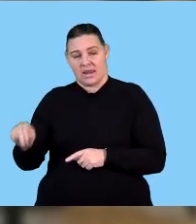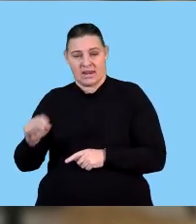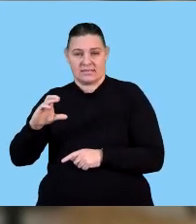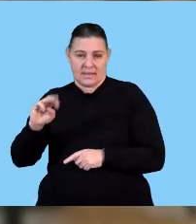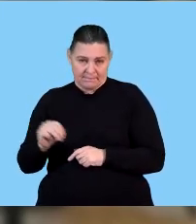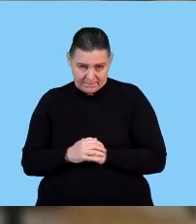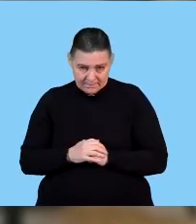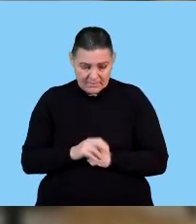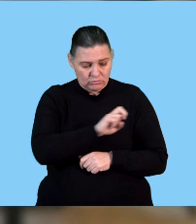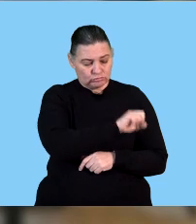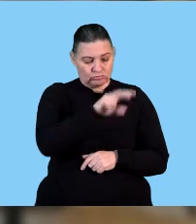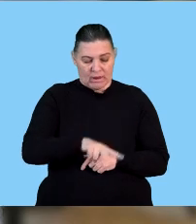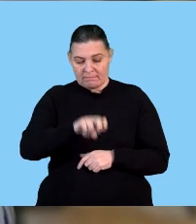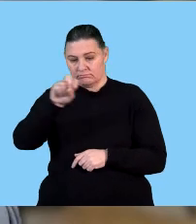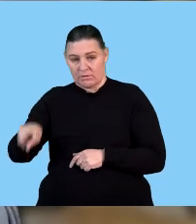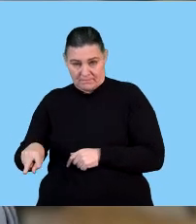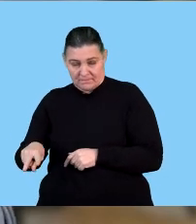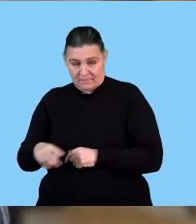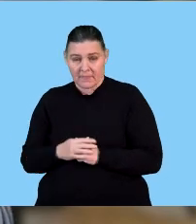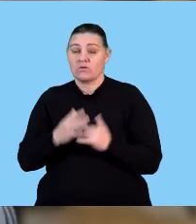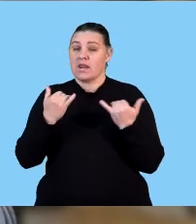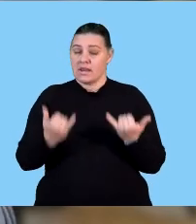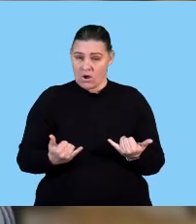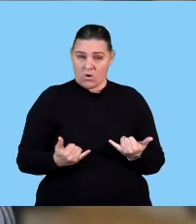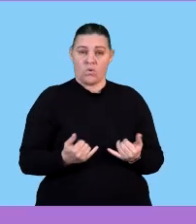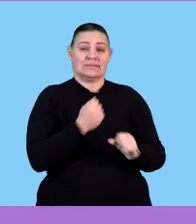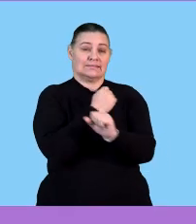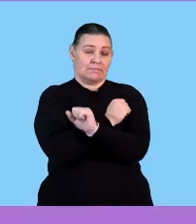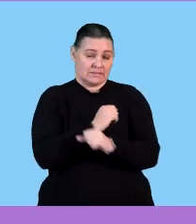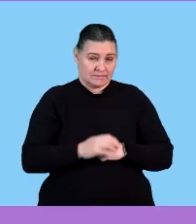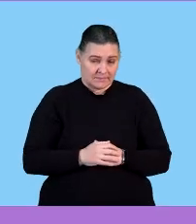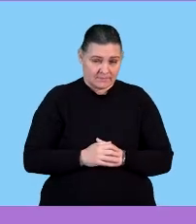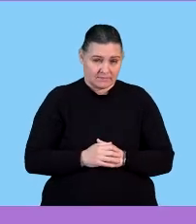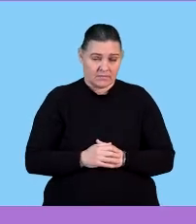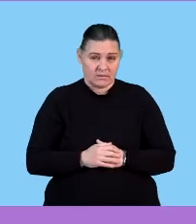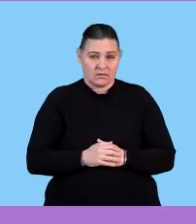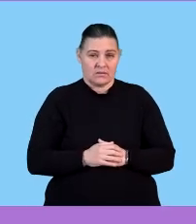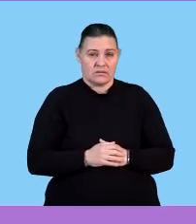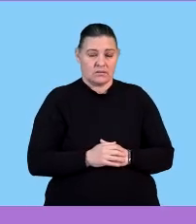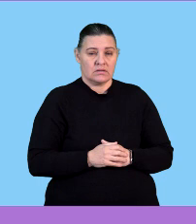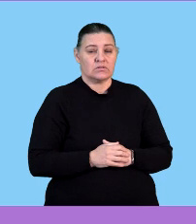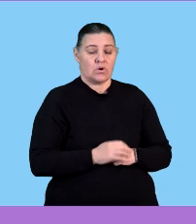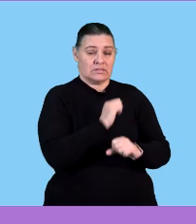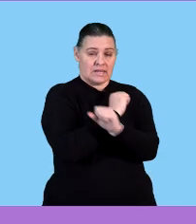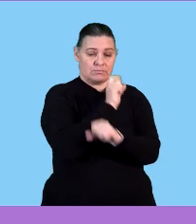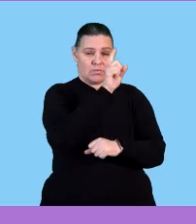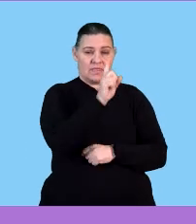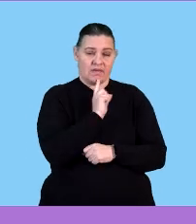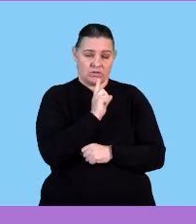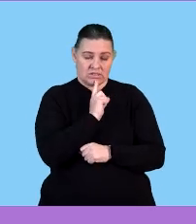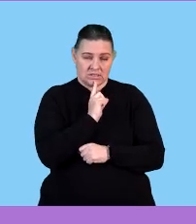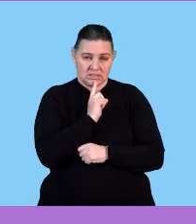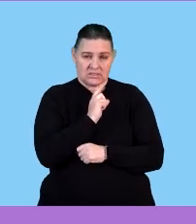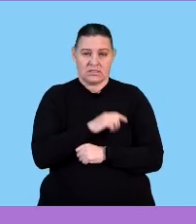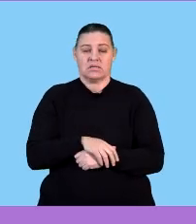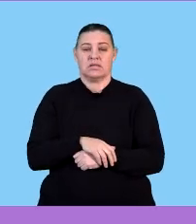to centimeters. So that's a 2 there. And in this case, we will times. So I'm timesing by 1,000. And